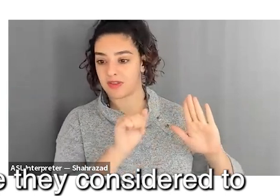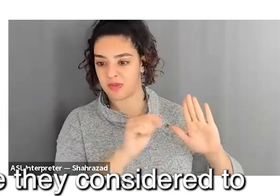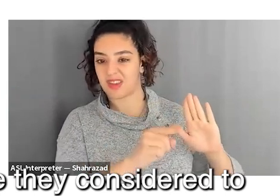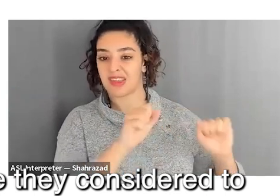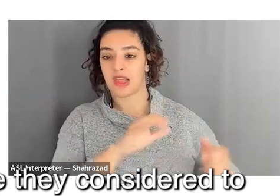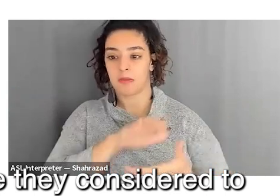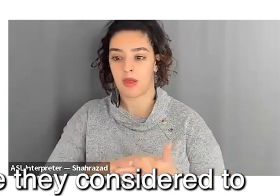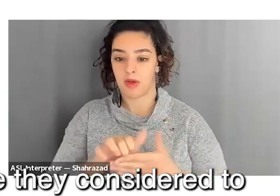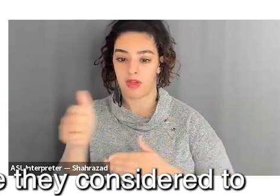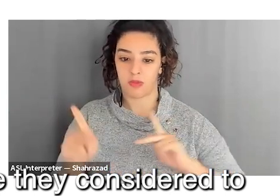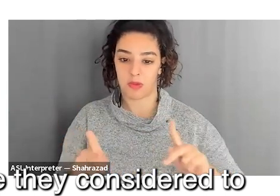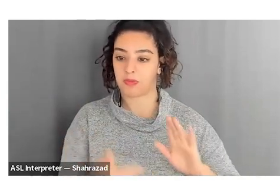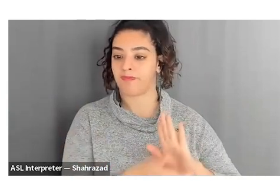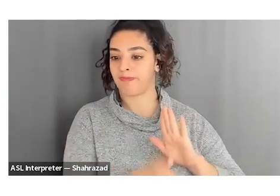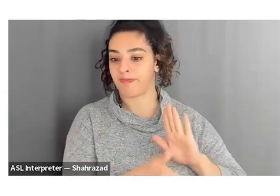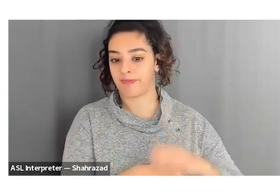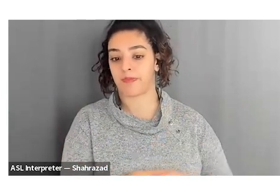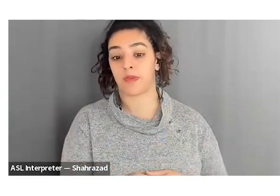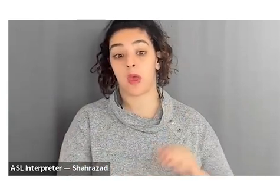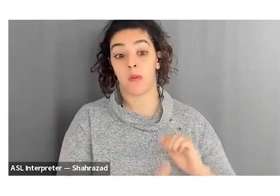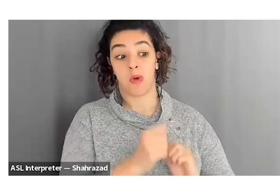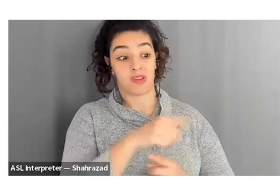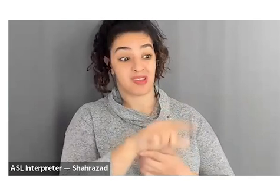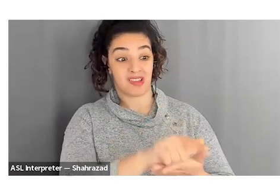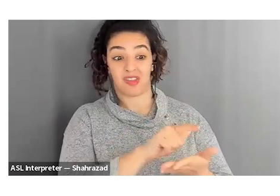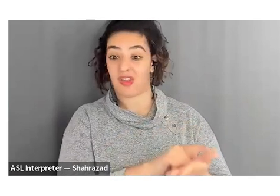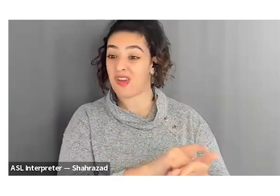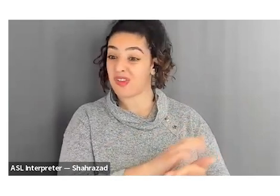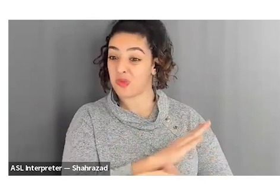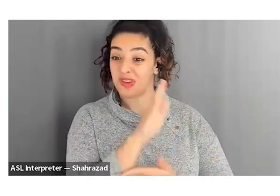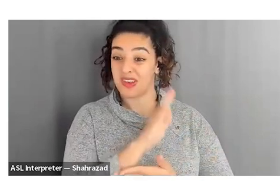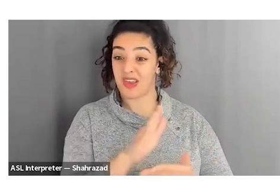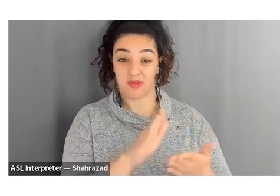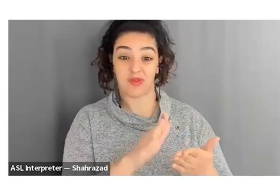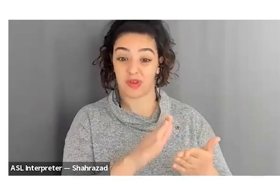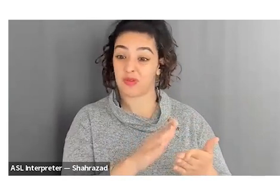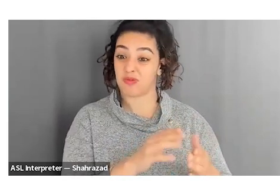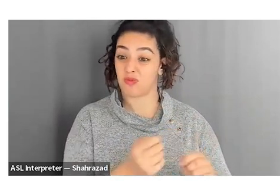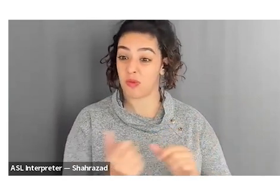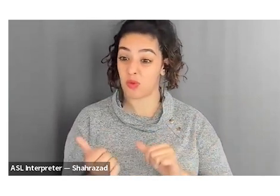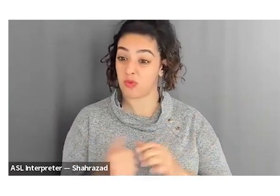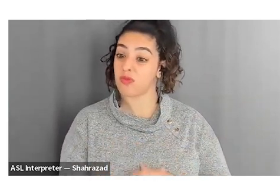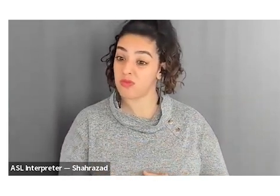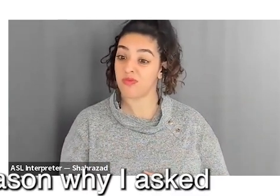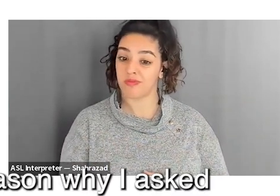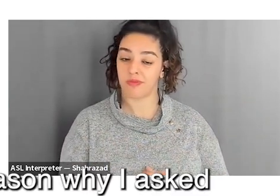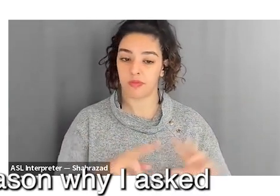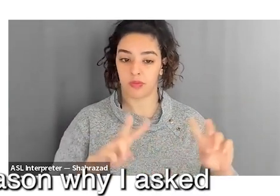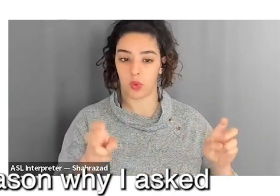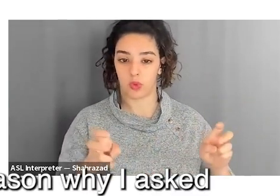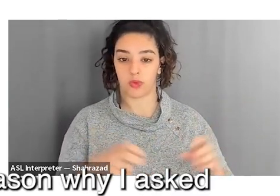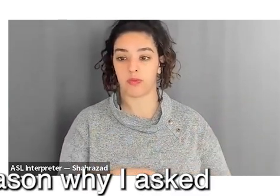unenforced, most of these laws have never been repealed." Close quote. Thank you so much for sharing